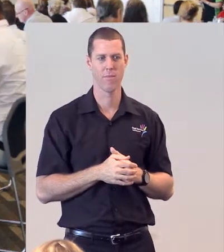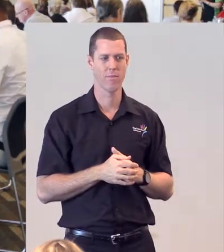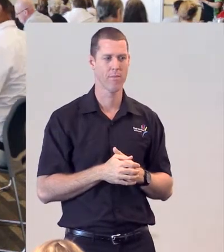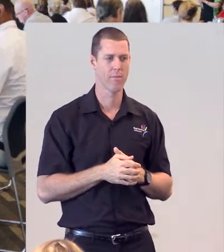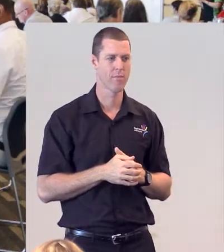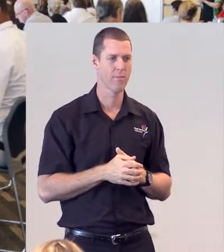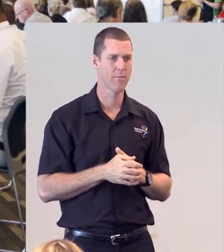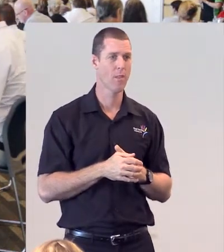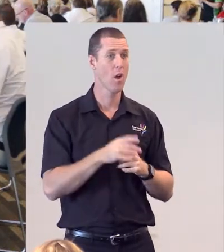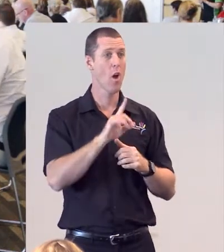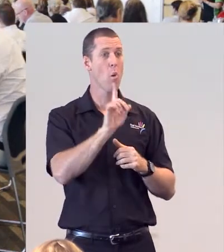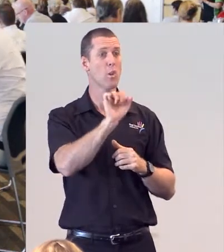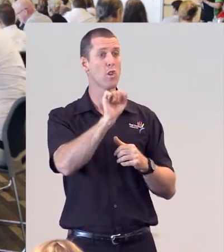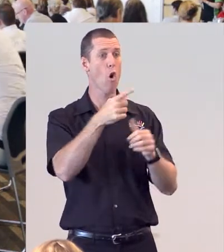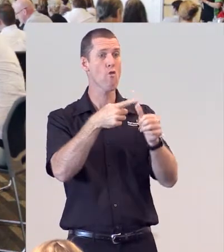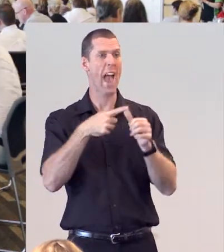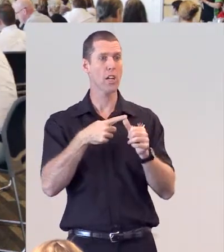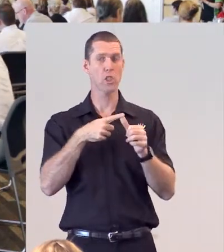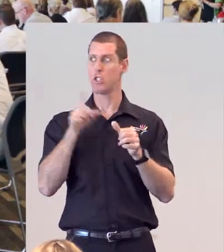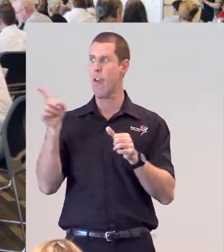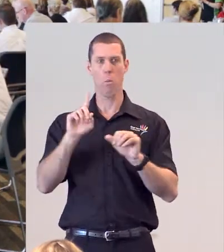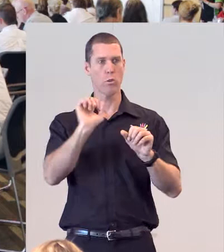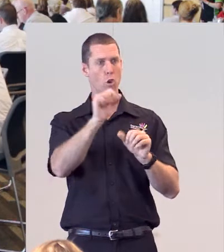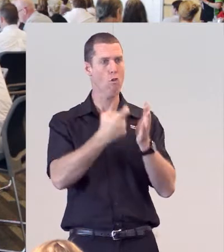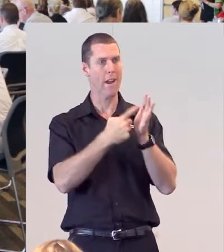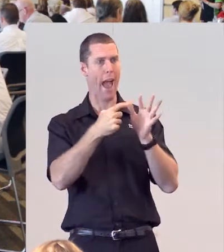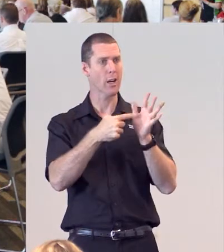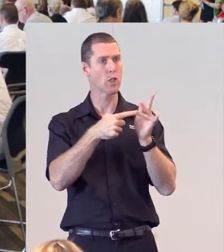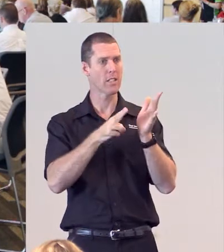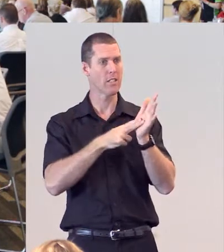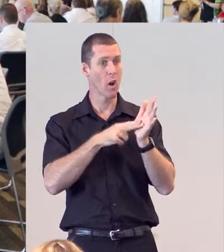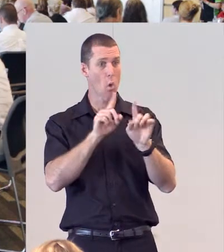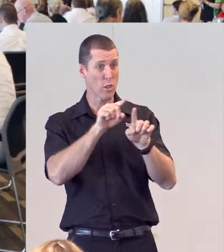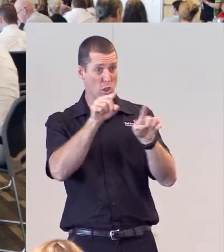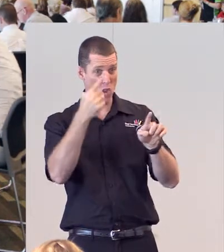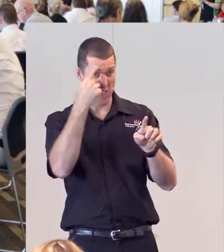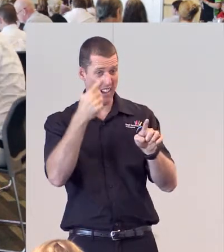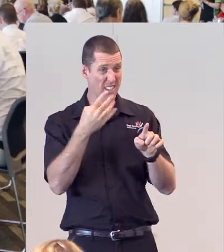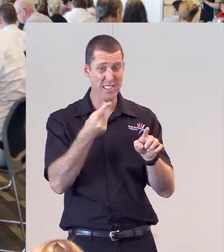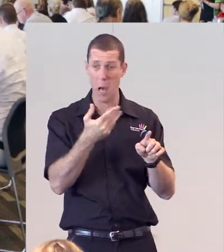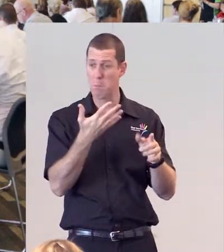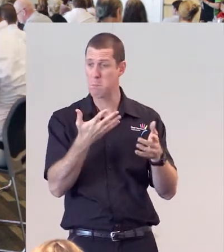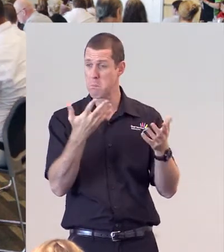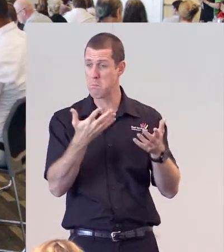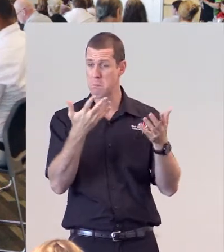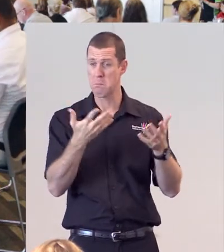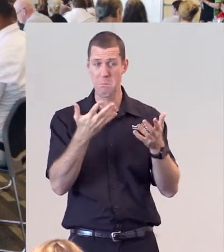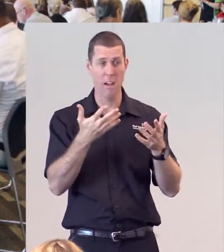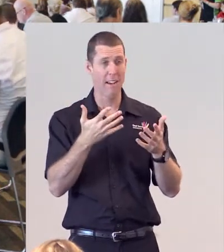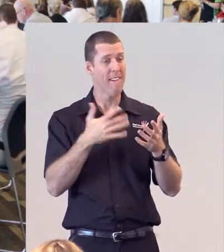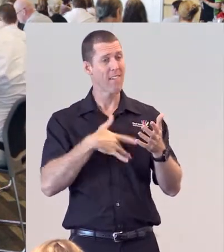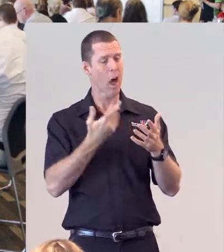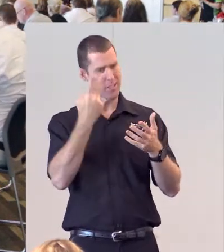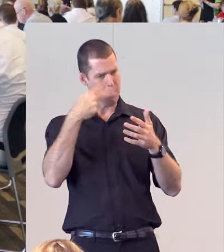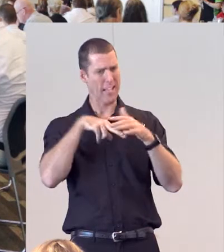But what was your reaction to doing that? Like, what did anybody get some kind of insight